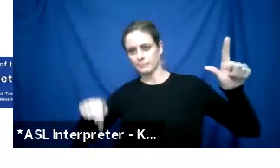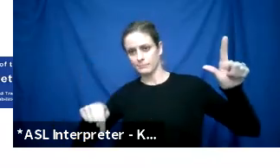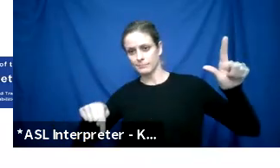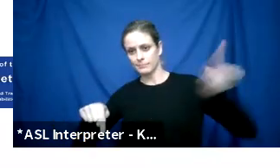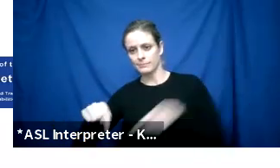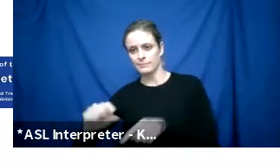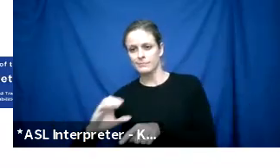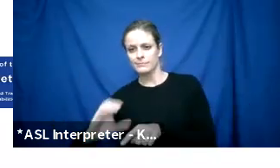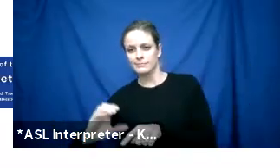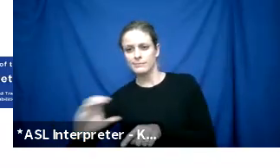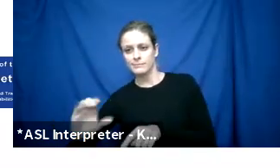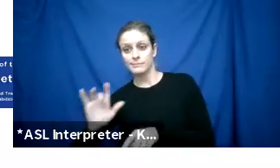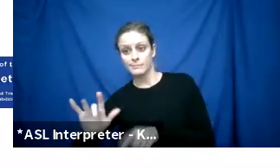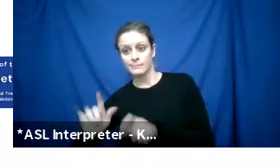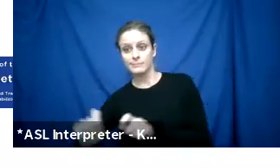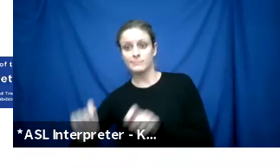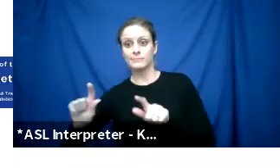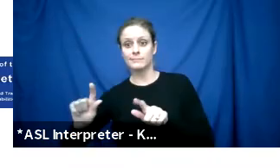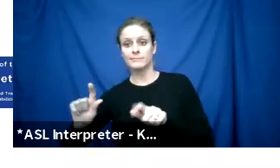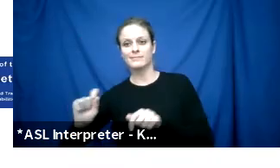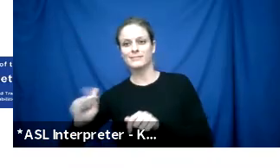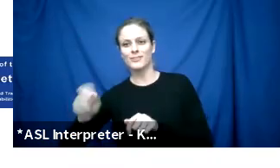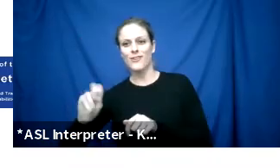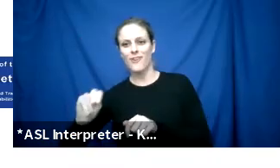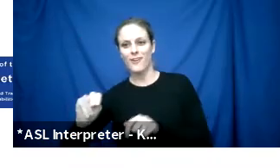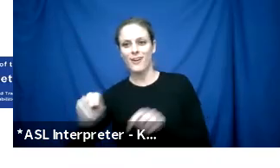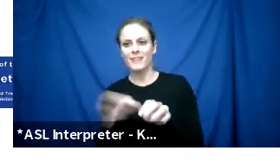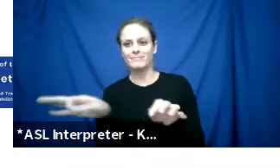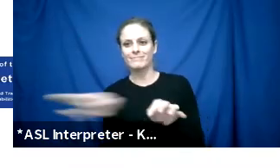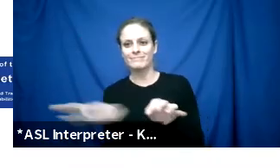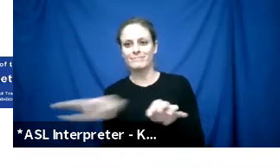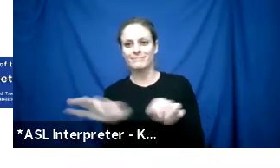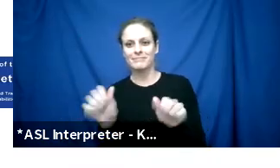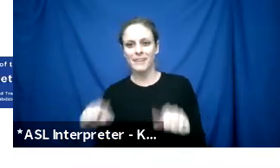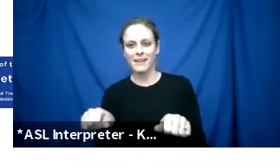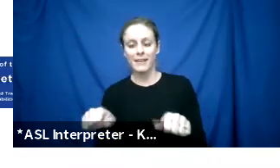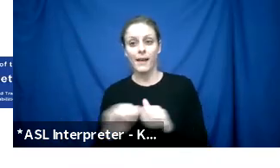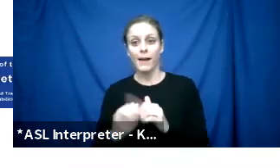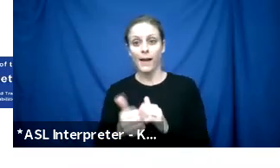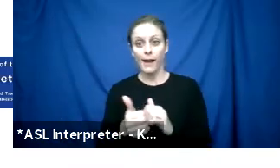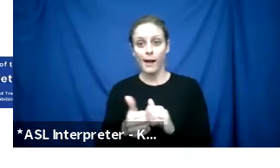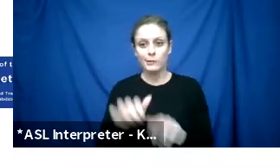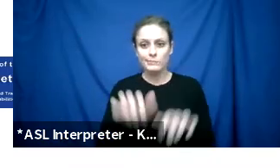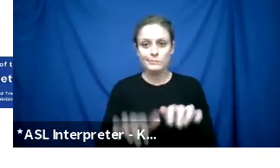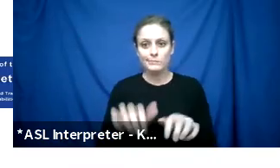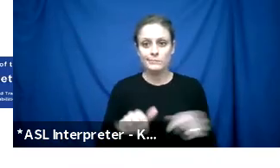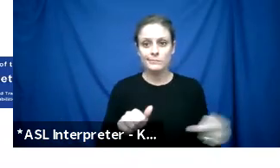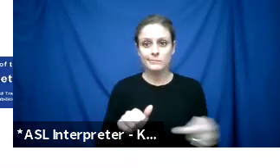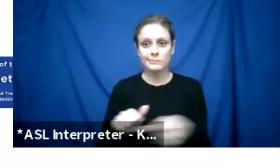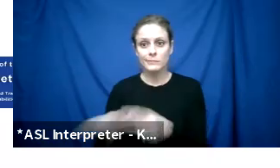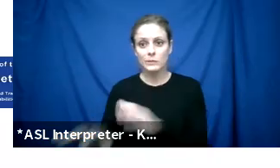control toolbar. To toggle the meeting control toolbar permanently on, press your Alt key.